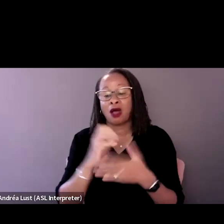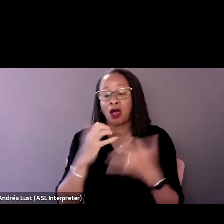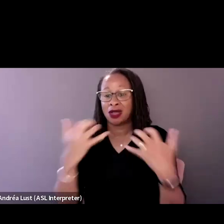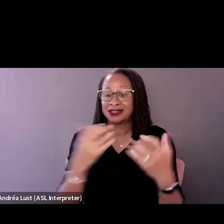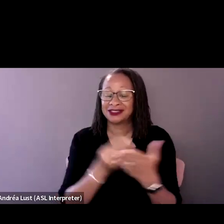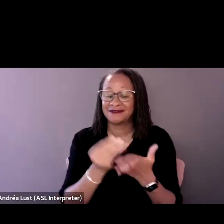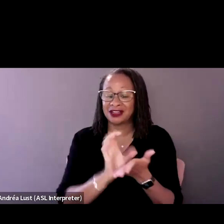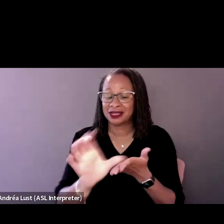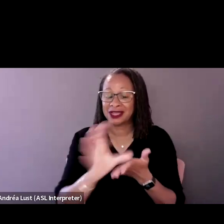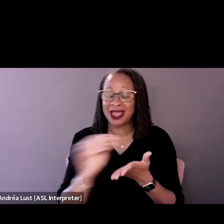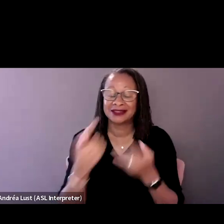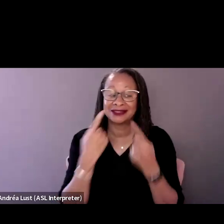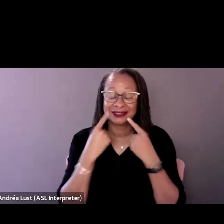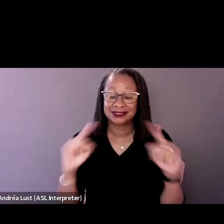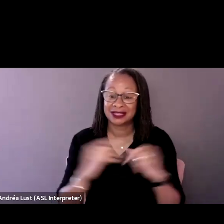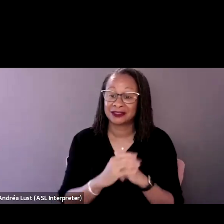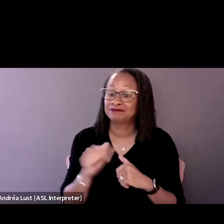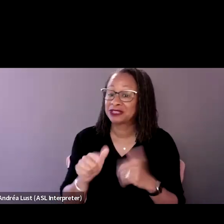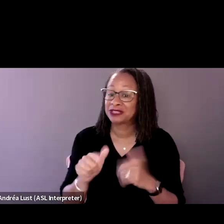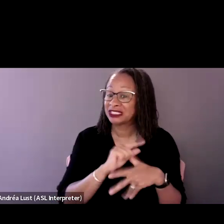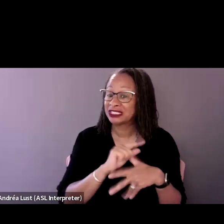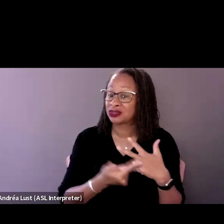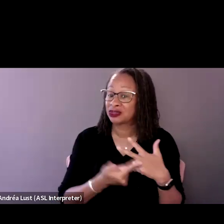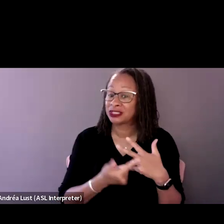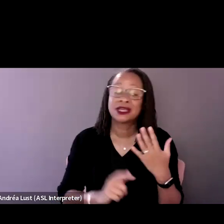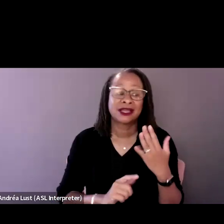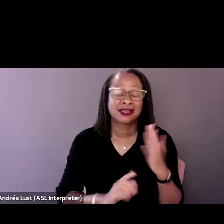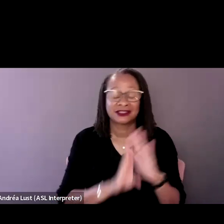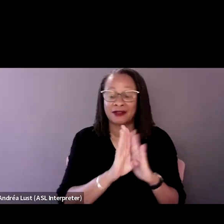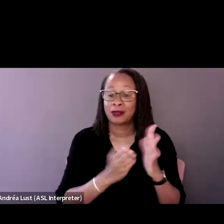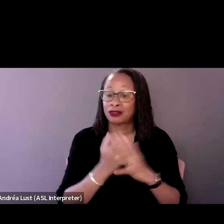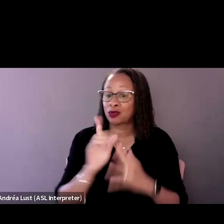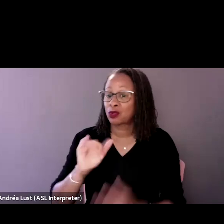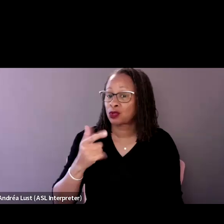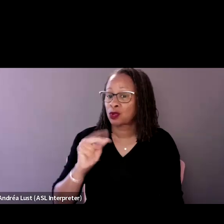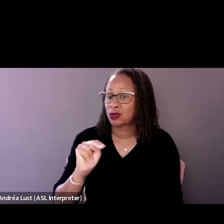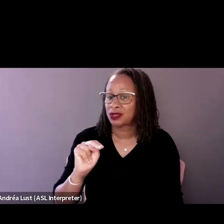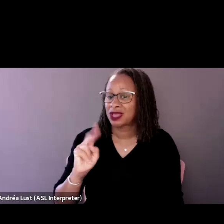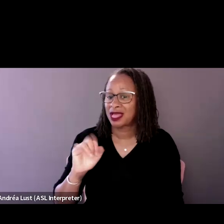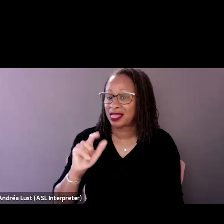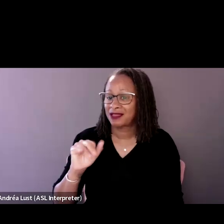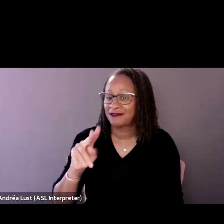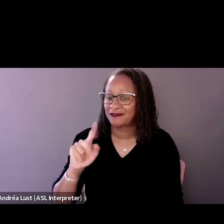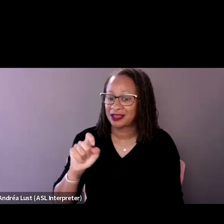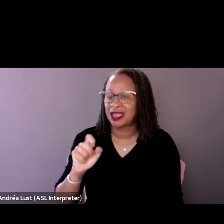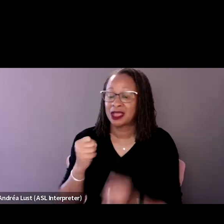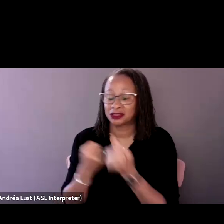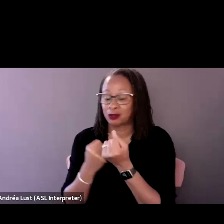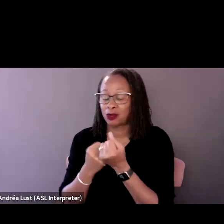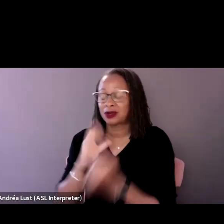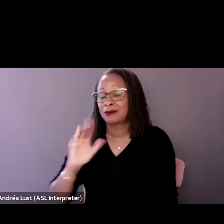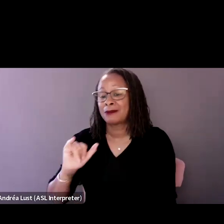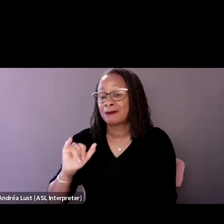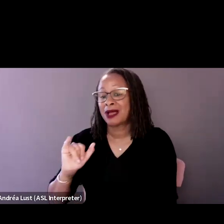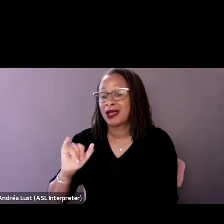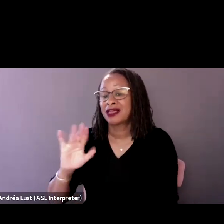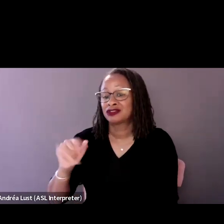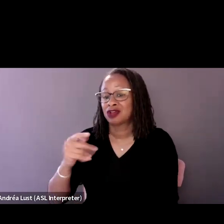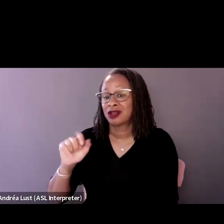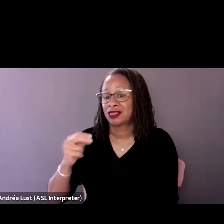developed as part of our Logan Elevate grant, which is generously supported by the Jonathan Logan Family Foundation. And